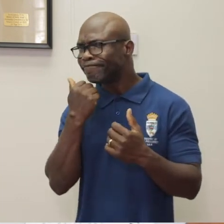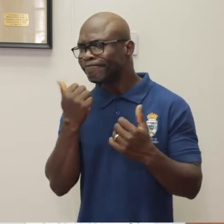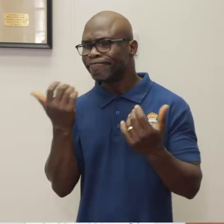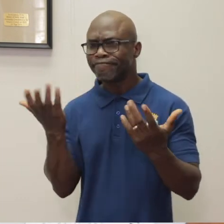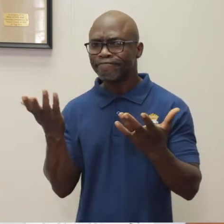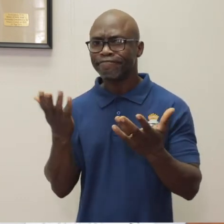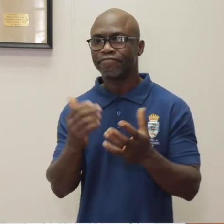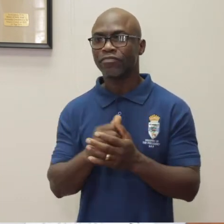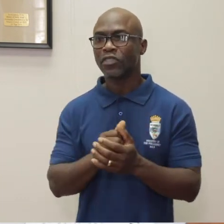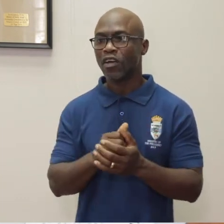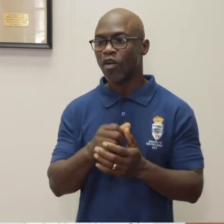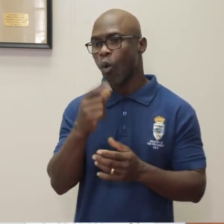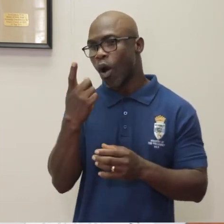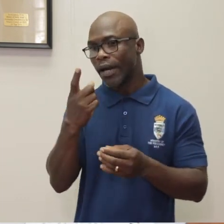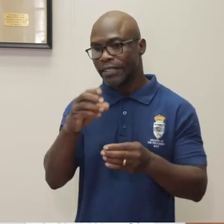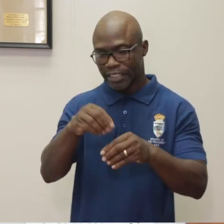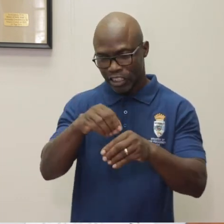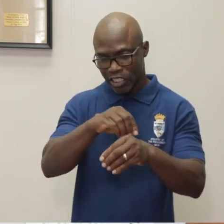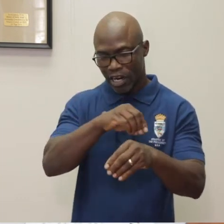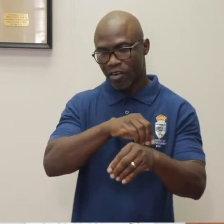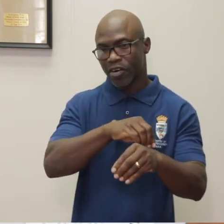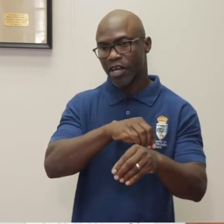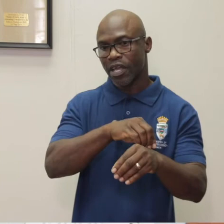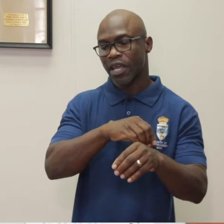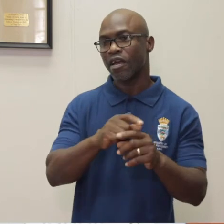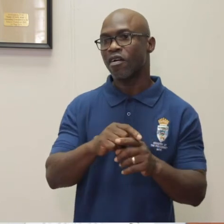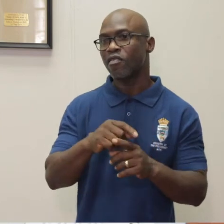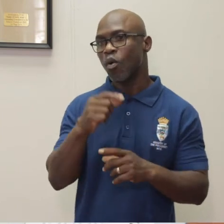C for a person for the daily recommended